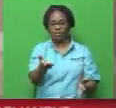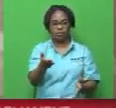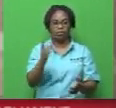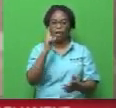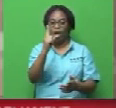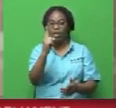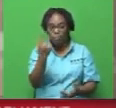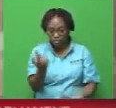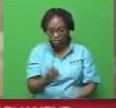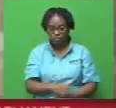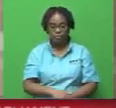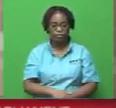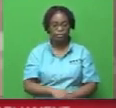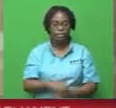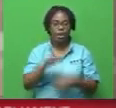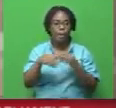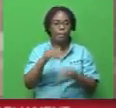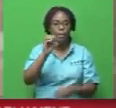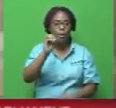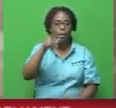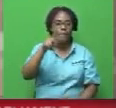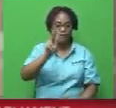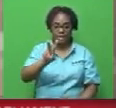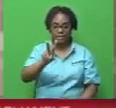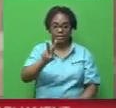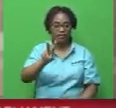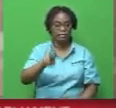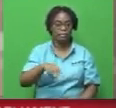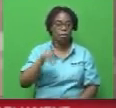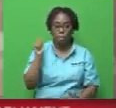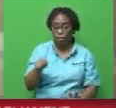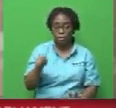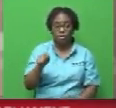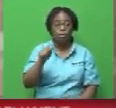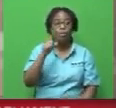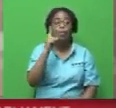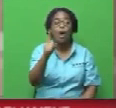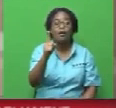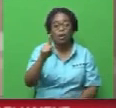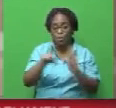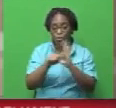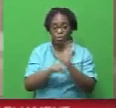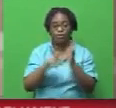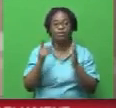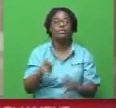the OPV arbitration, brought home a check for $1.4 billion.